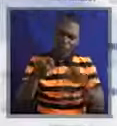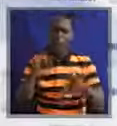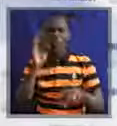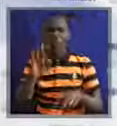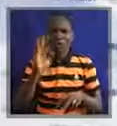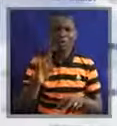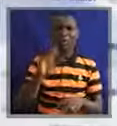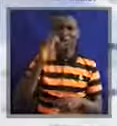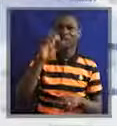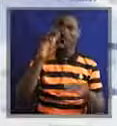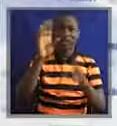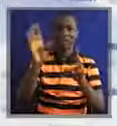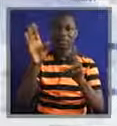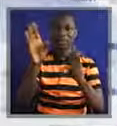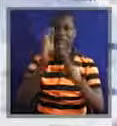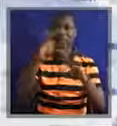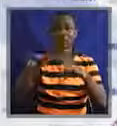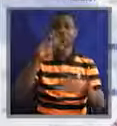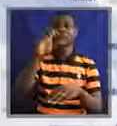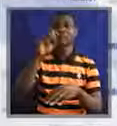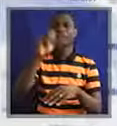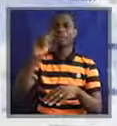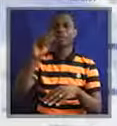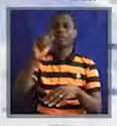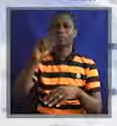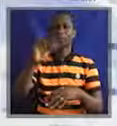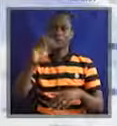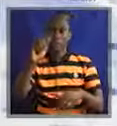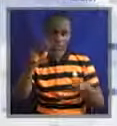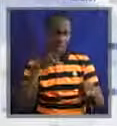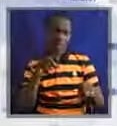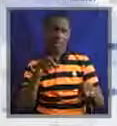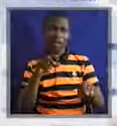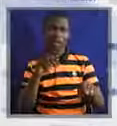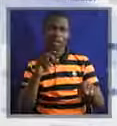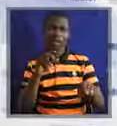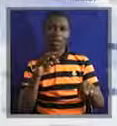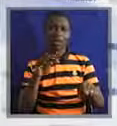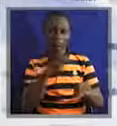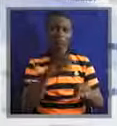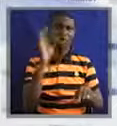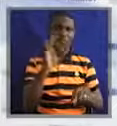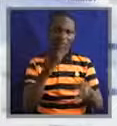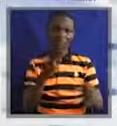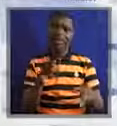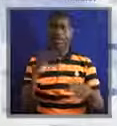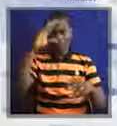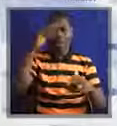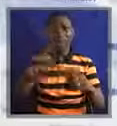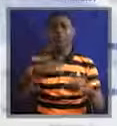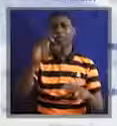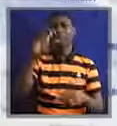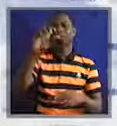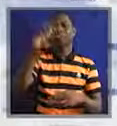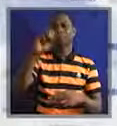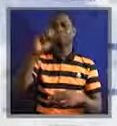Samaria. Na Bible so omuko true, or rebi and your fellow Simon, which your father Simon. Na